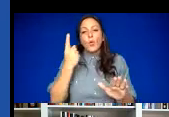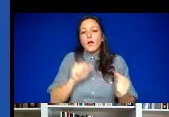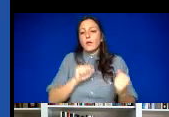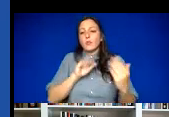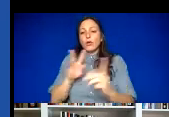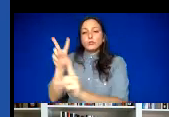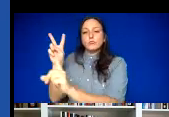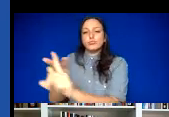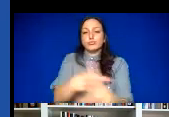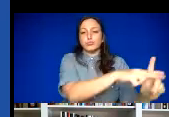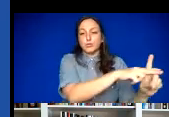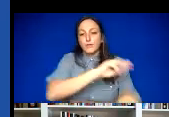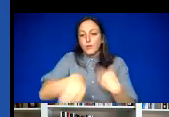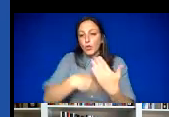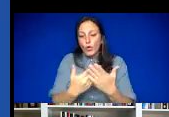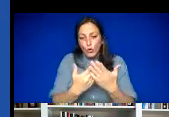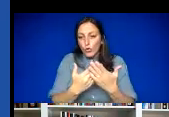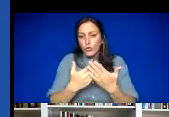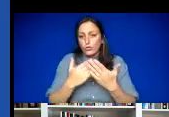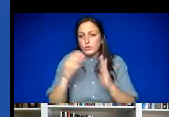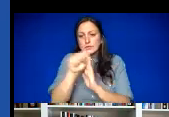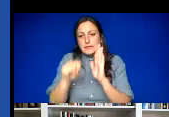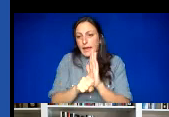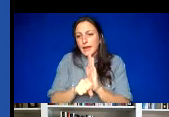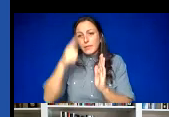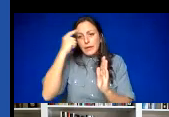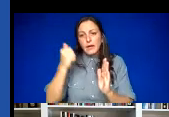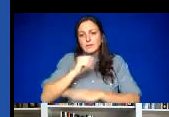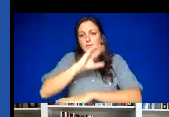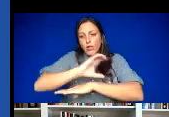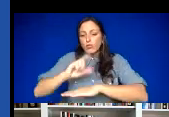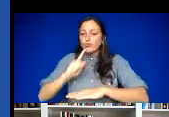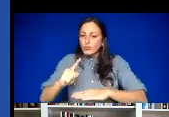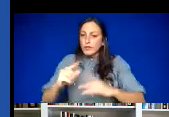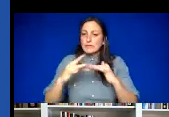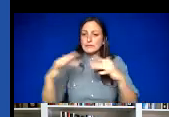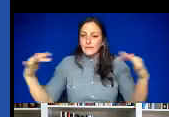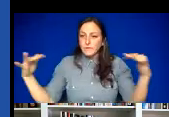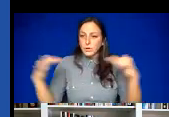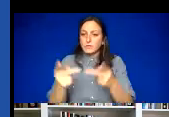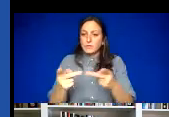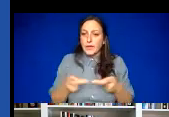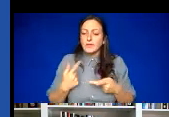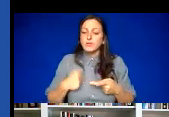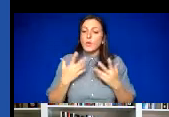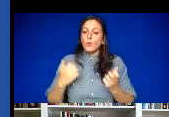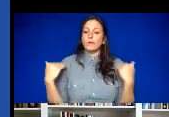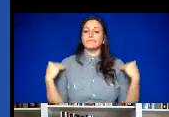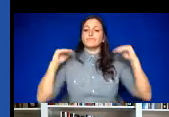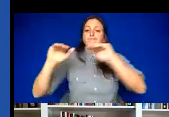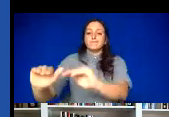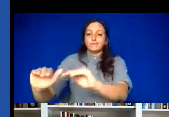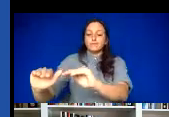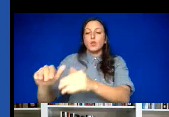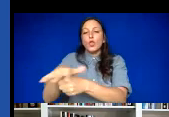approach for a state as diverse as Colorado. And so we really just wanted to make sure that we had local control here, the appropriate